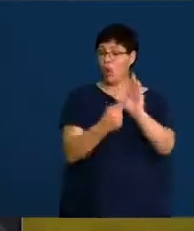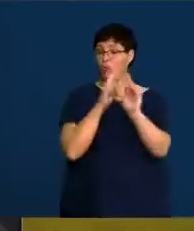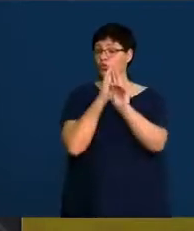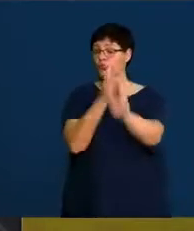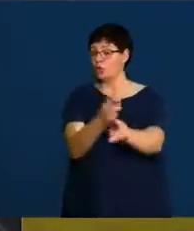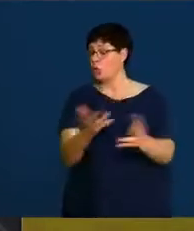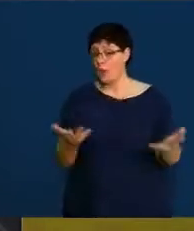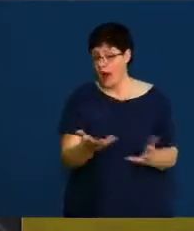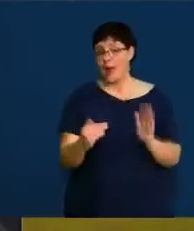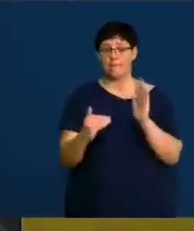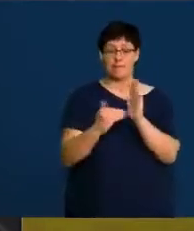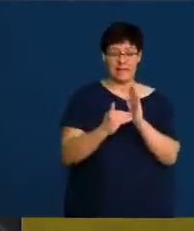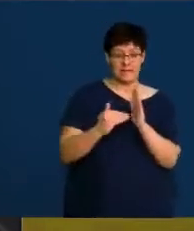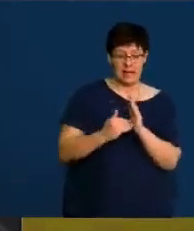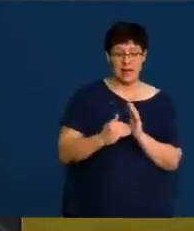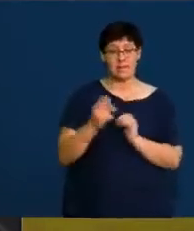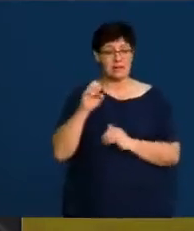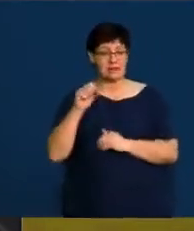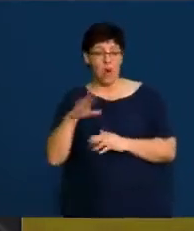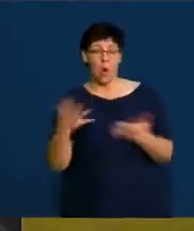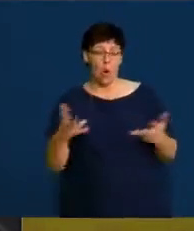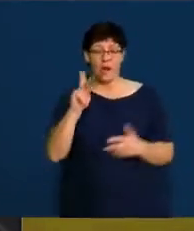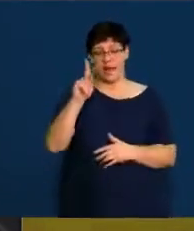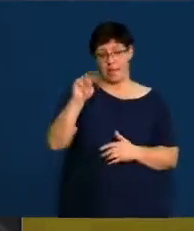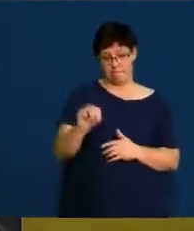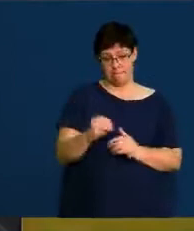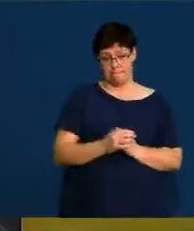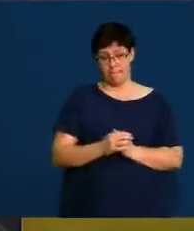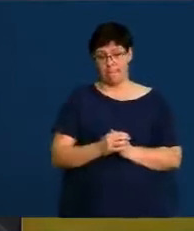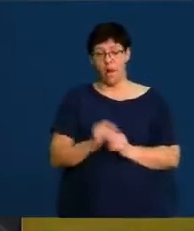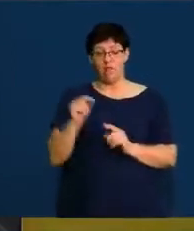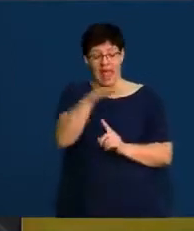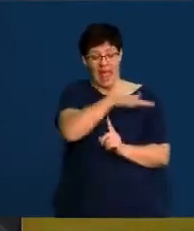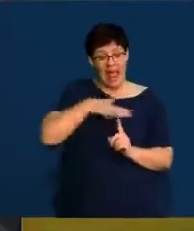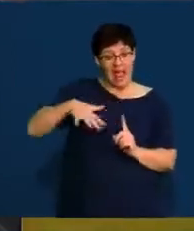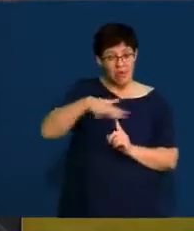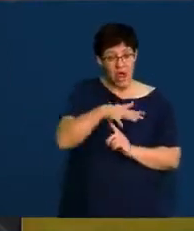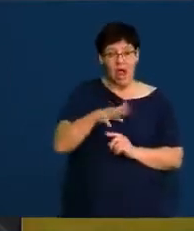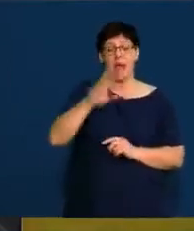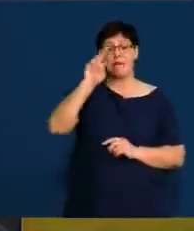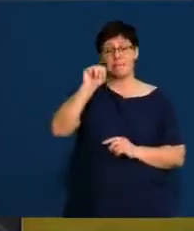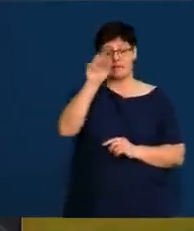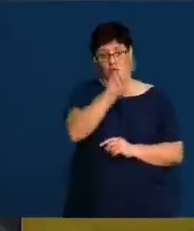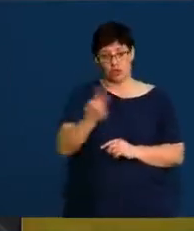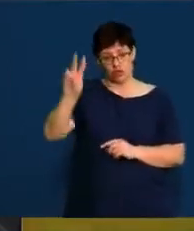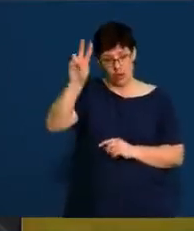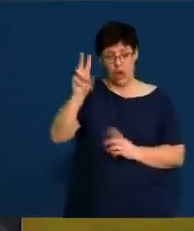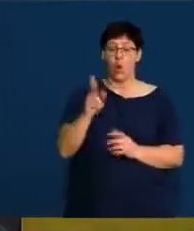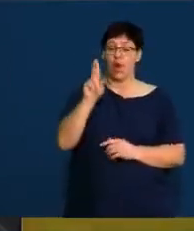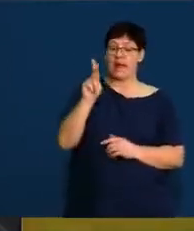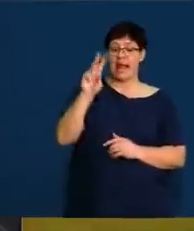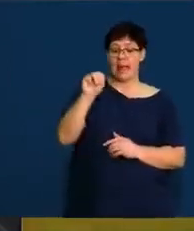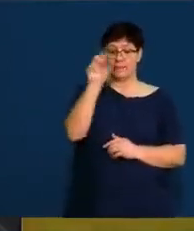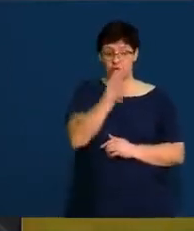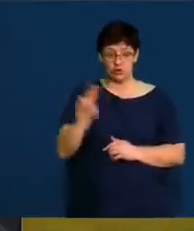response in meters or kilometers. In the case of area, meters squared or kilometers